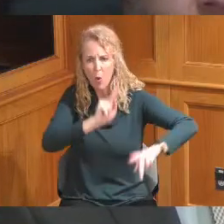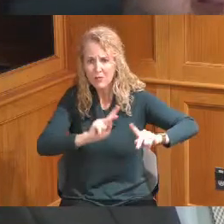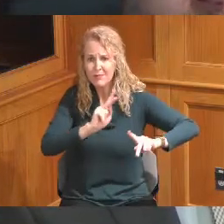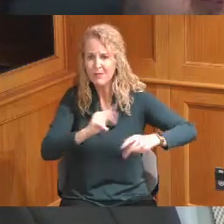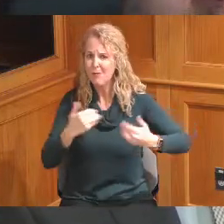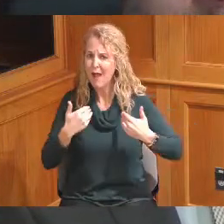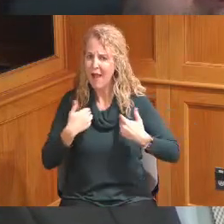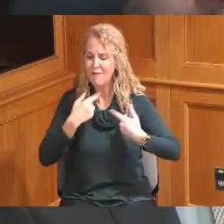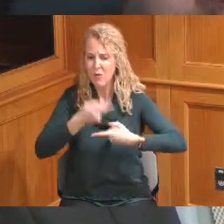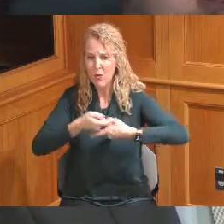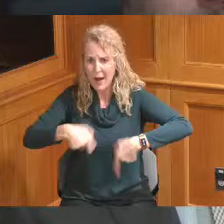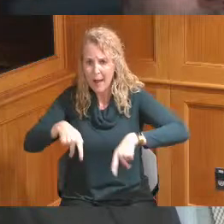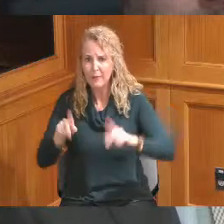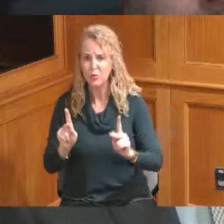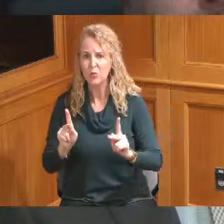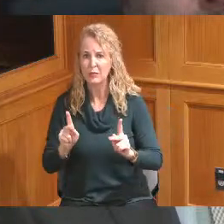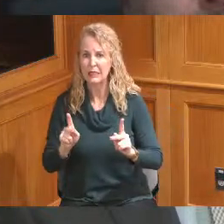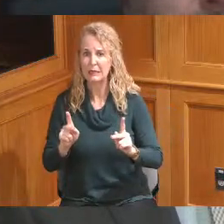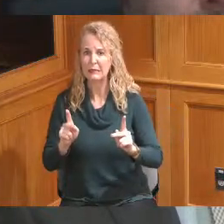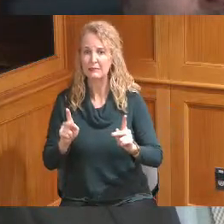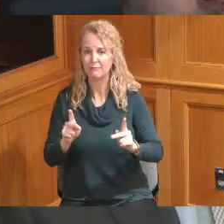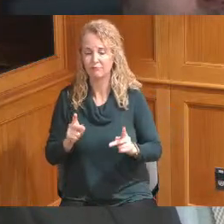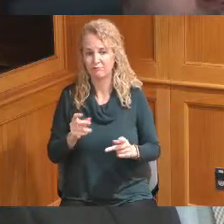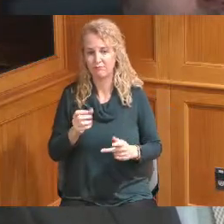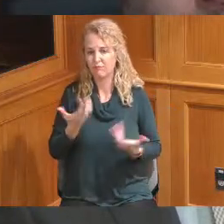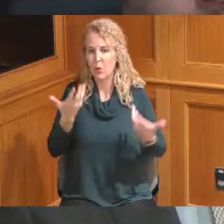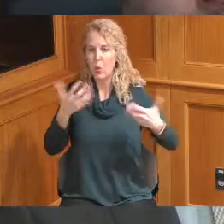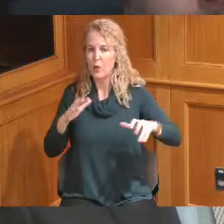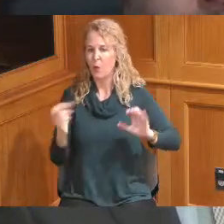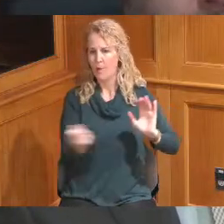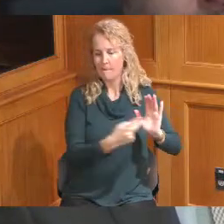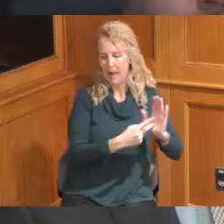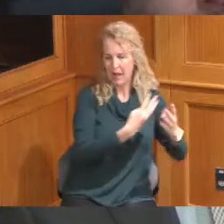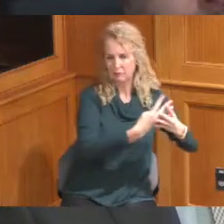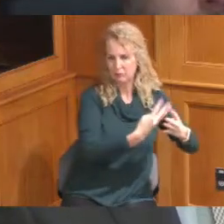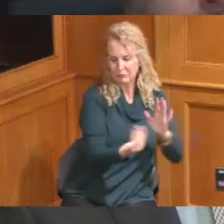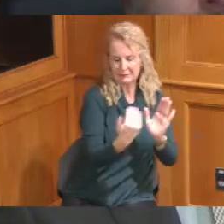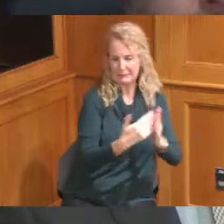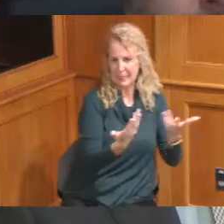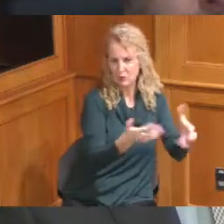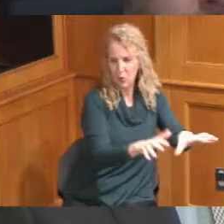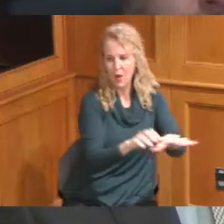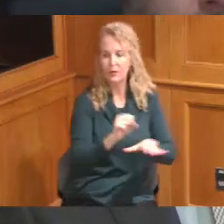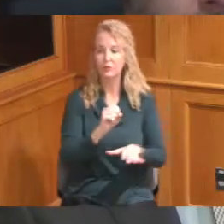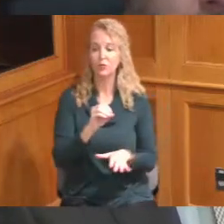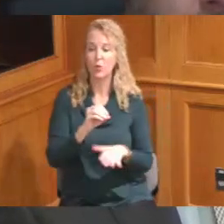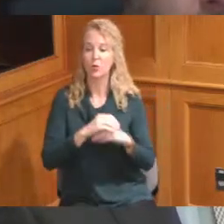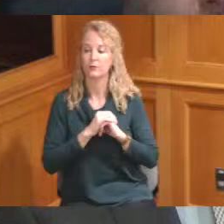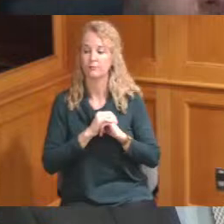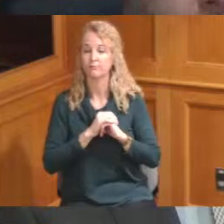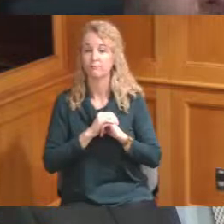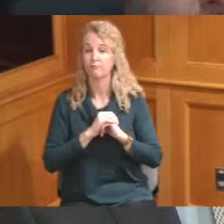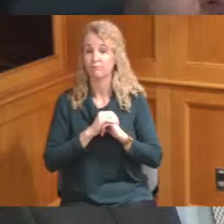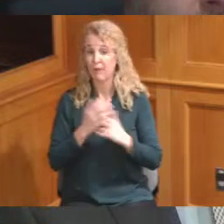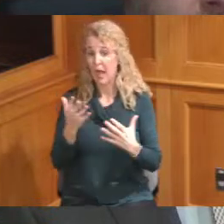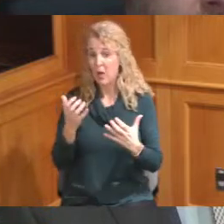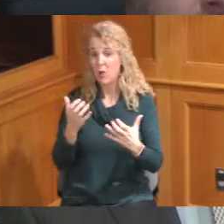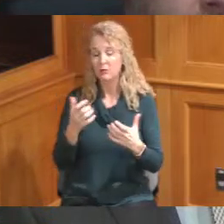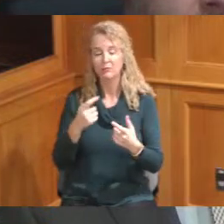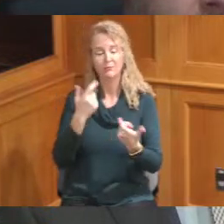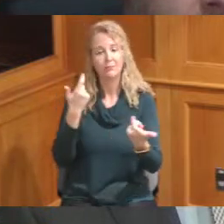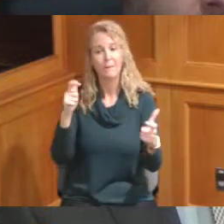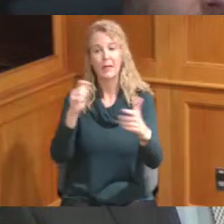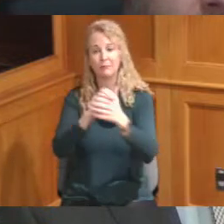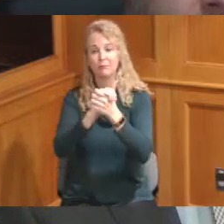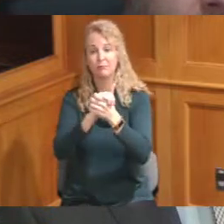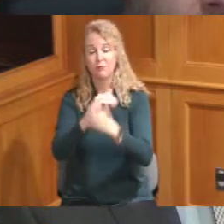opportunity so that they don't have the inclination to recidivate and go back into the jail or the prison. I want to do a big shout out to